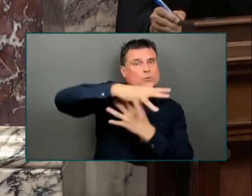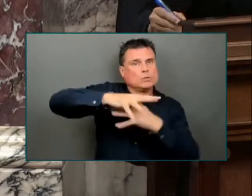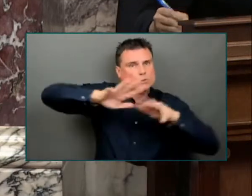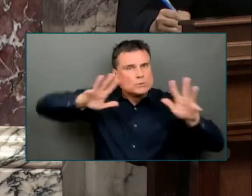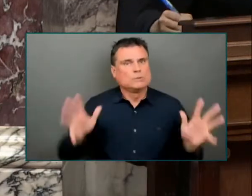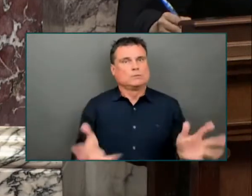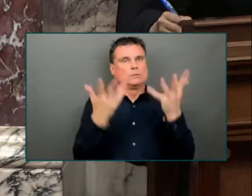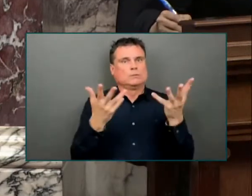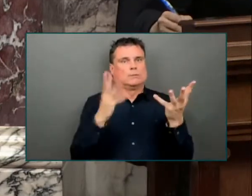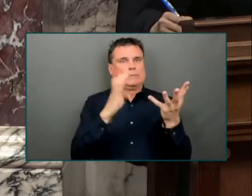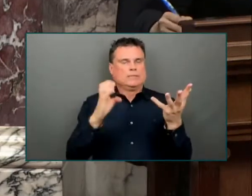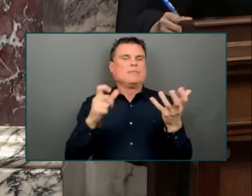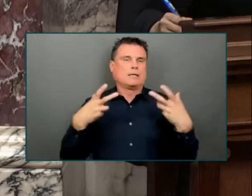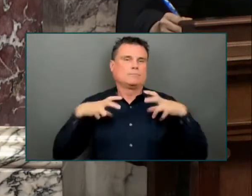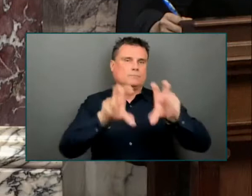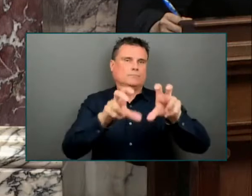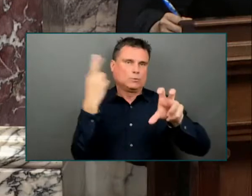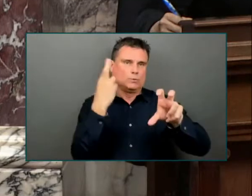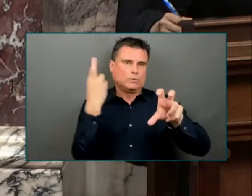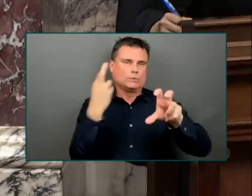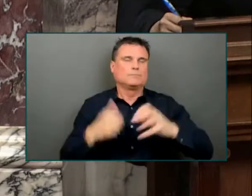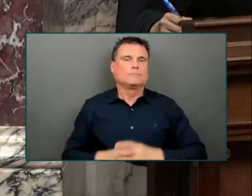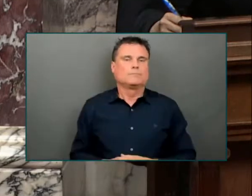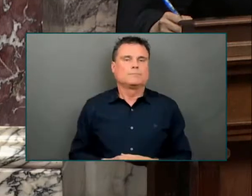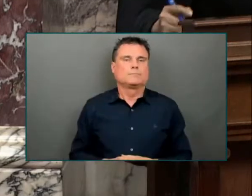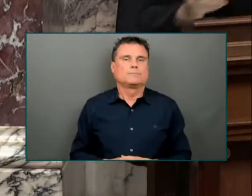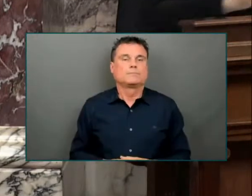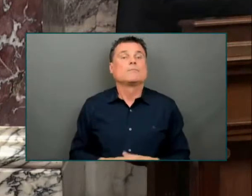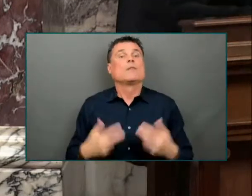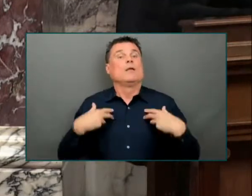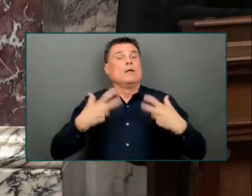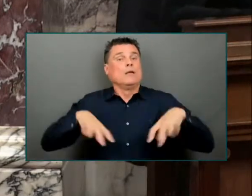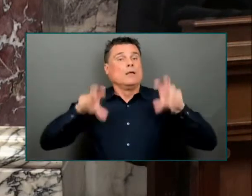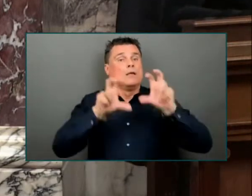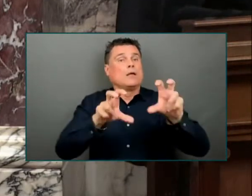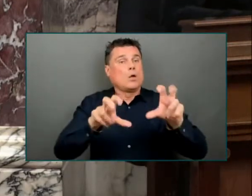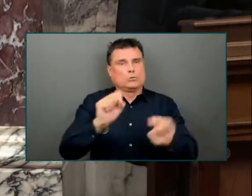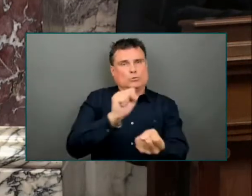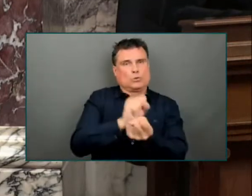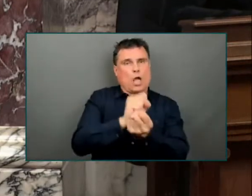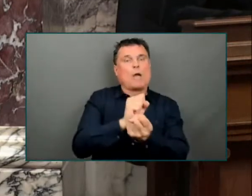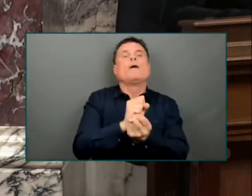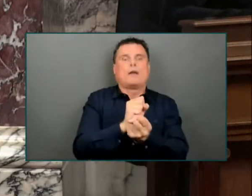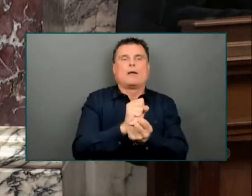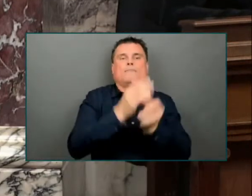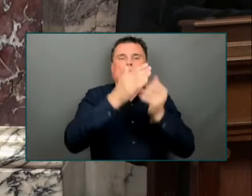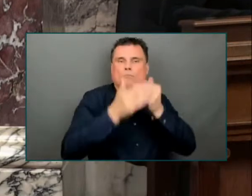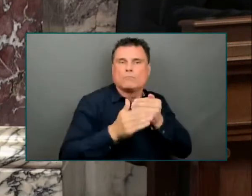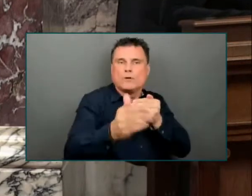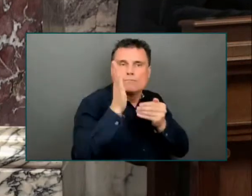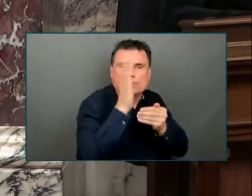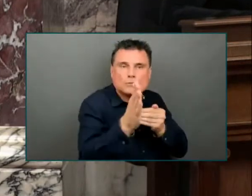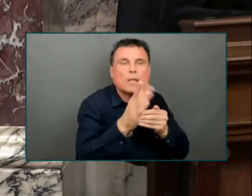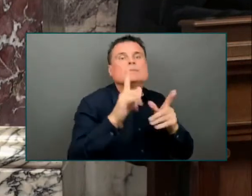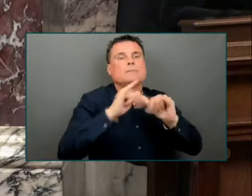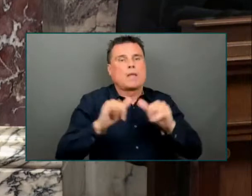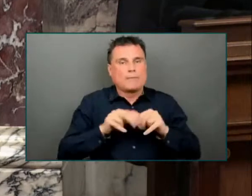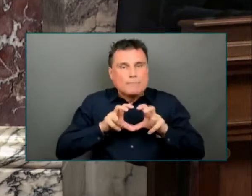we invest in the jobs of the future, we must also keep investing in the sectors that have been key to our success all